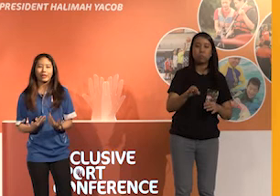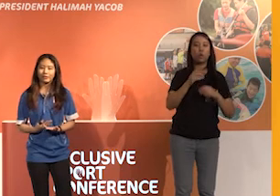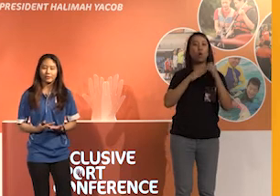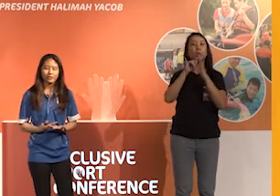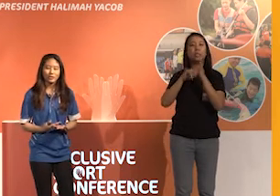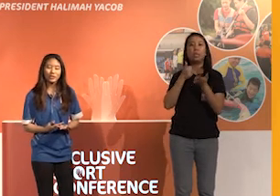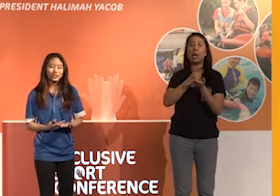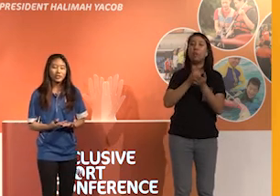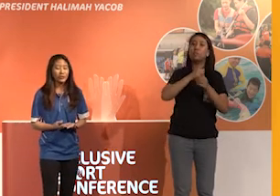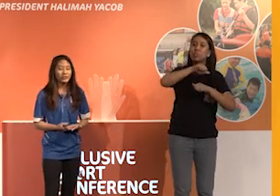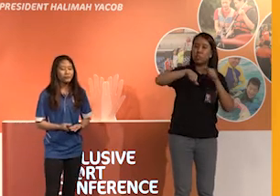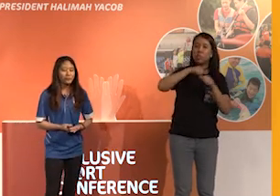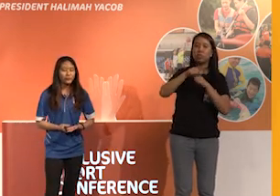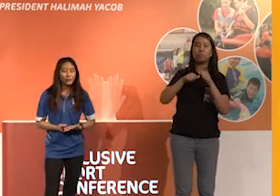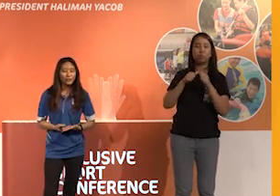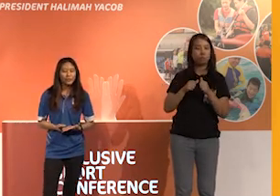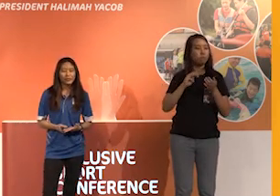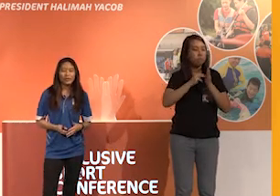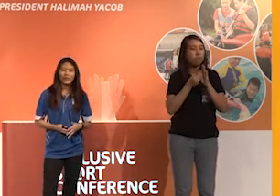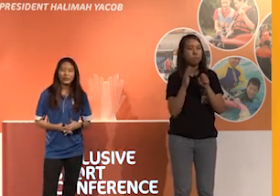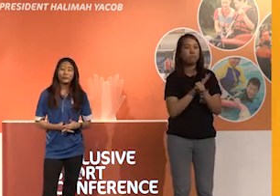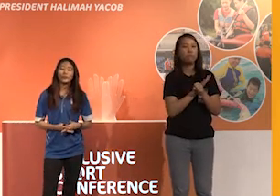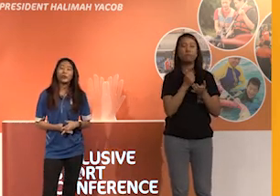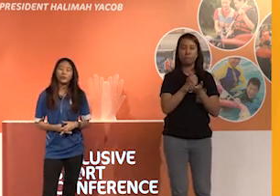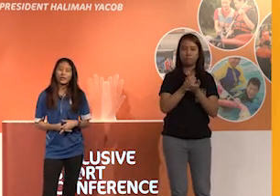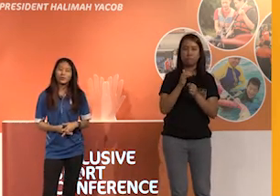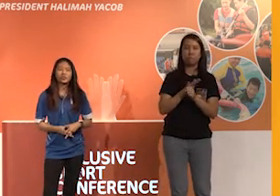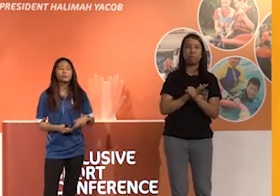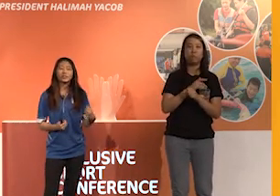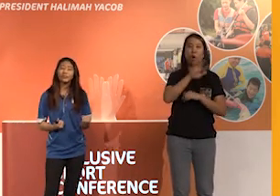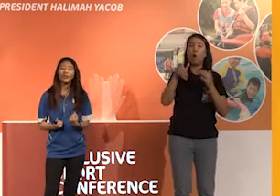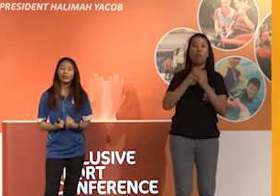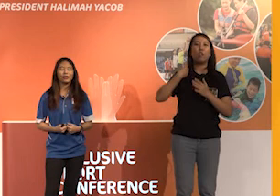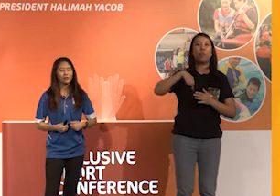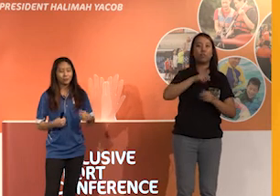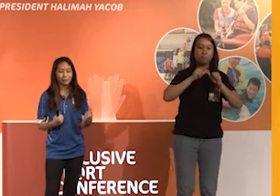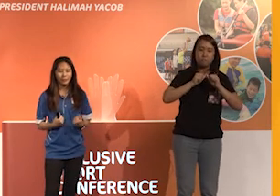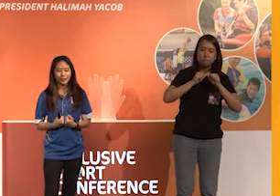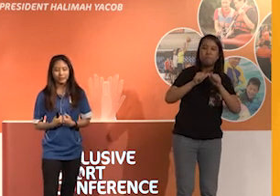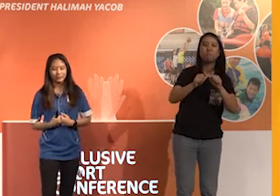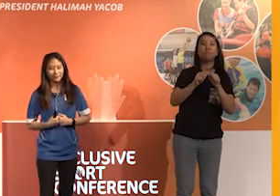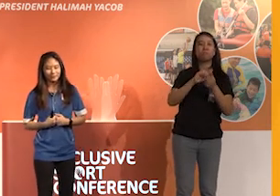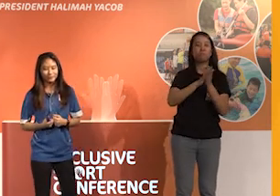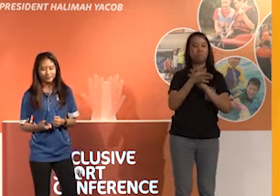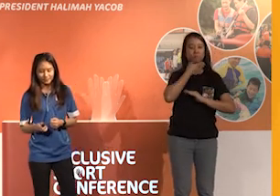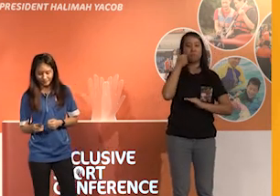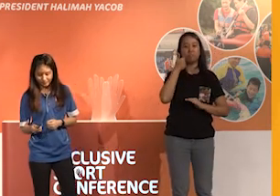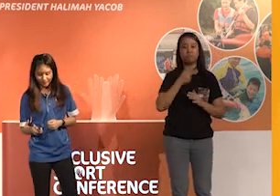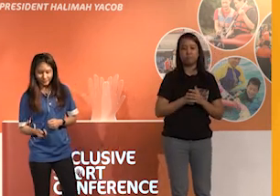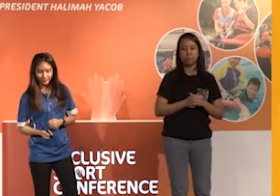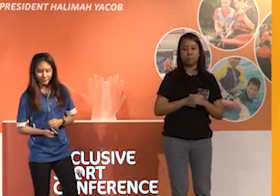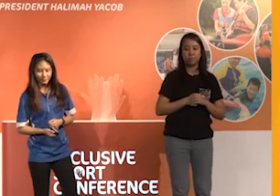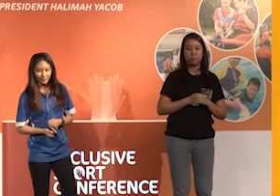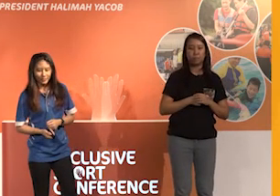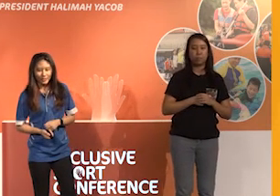one another. So actually it's very meaningful and very helpful for all of us to actually persevere and be better.